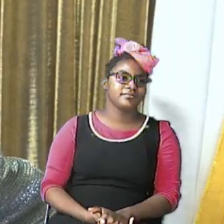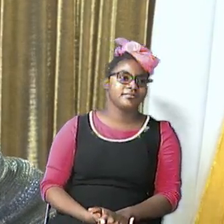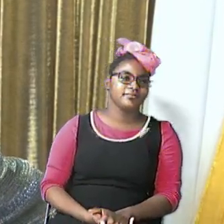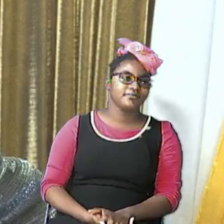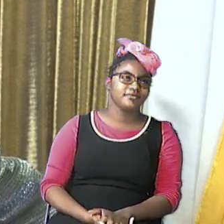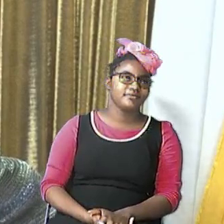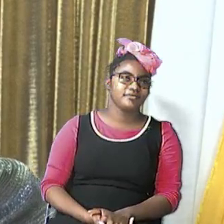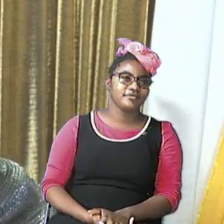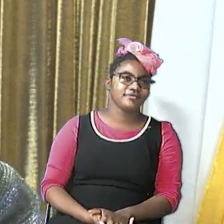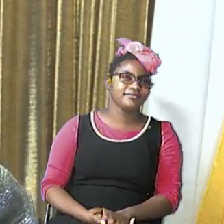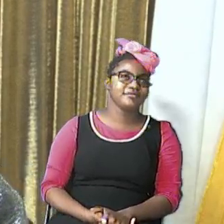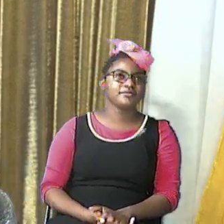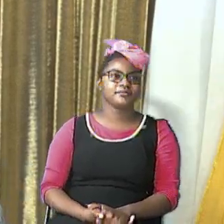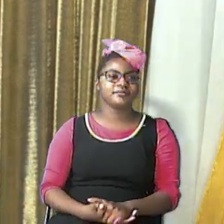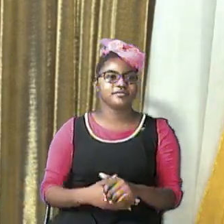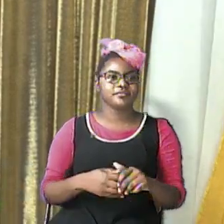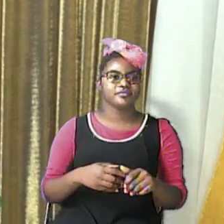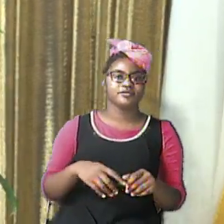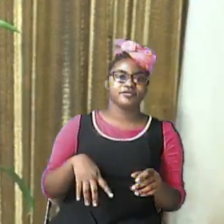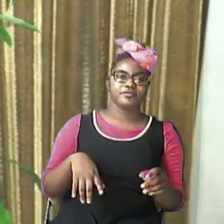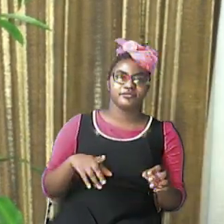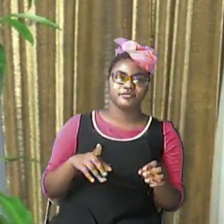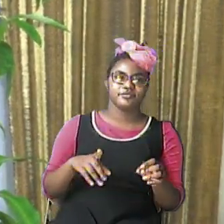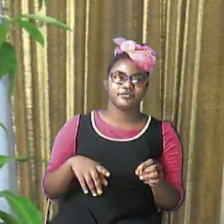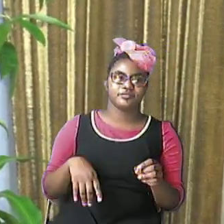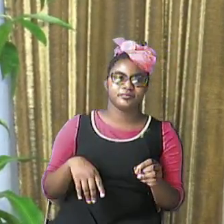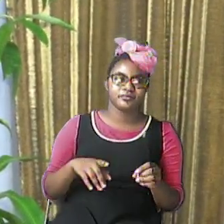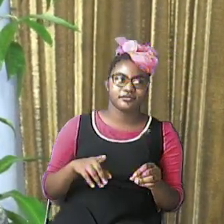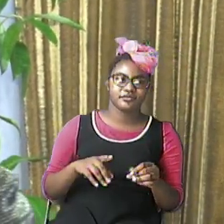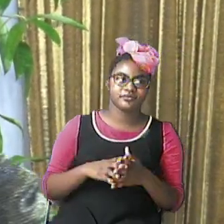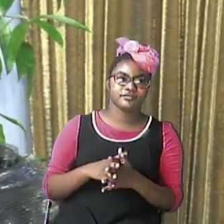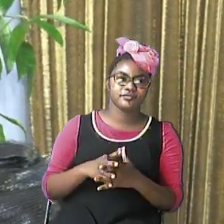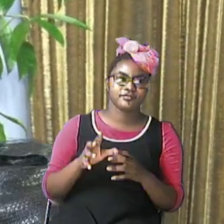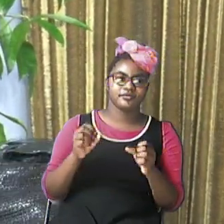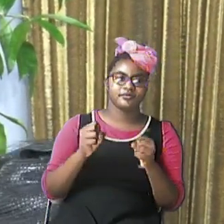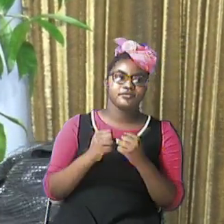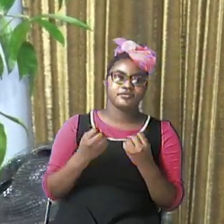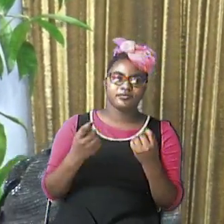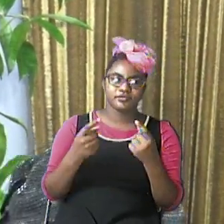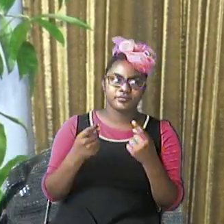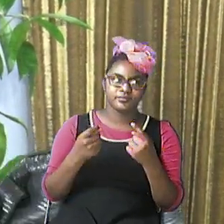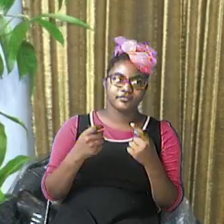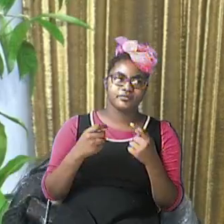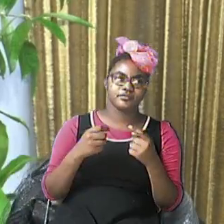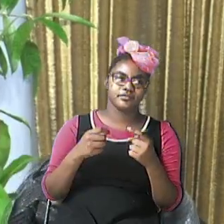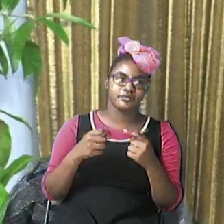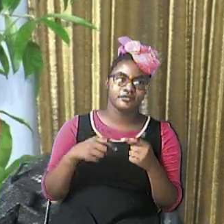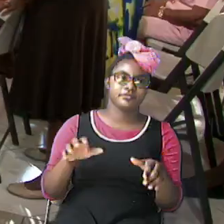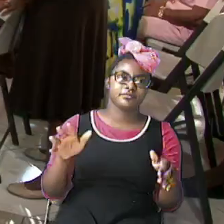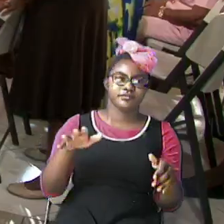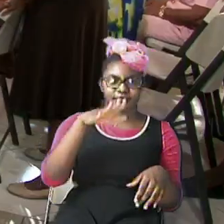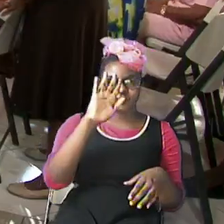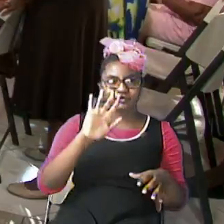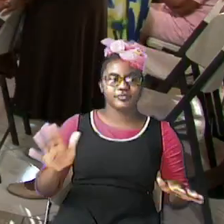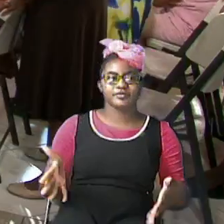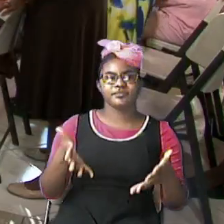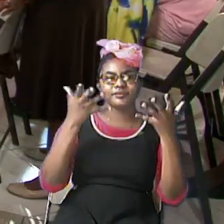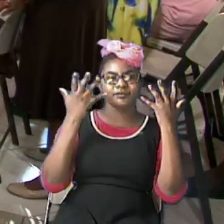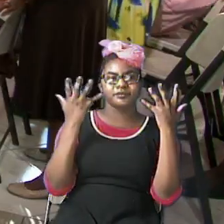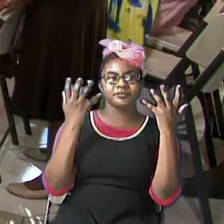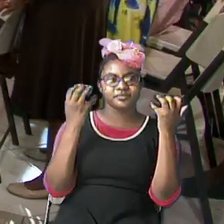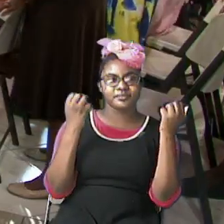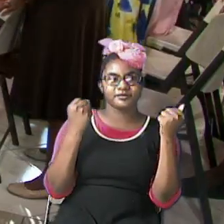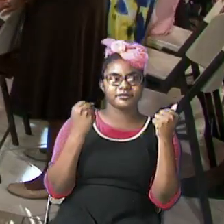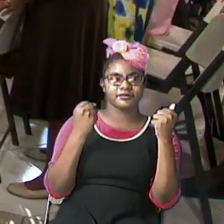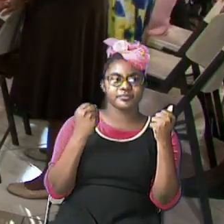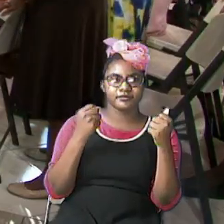Standing up long time. But can I ask you for a few more seconds? He said, let God arise. You know that old one?